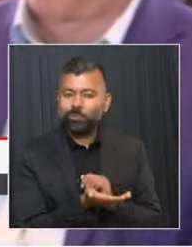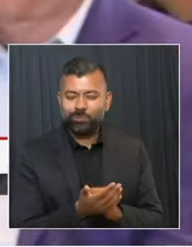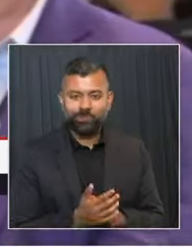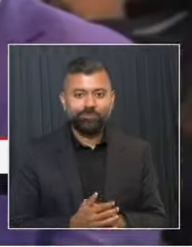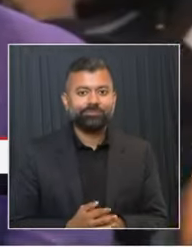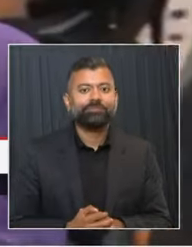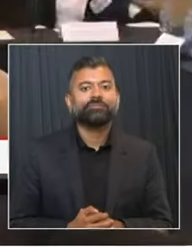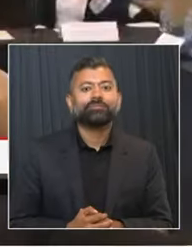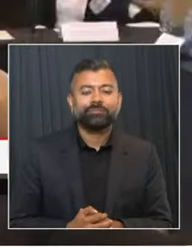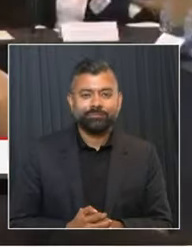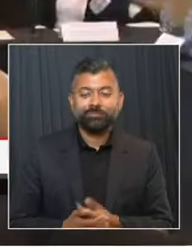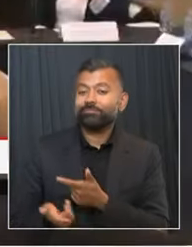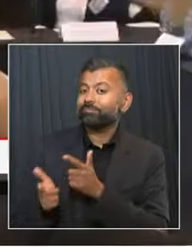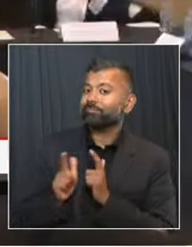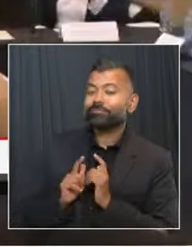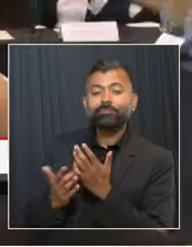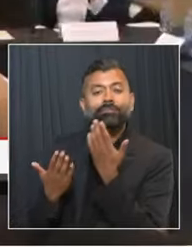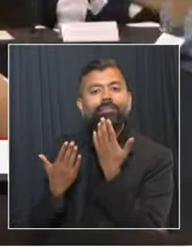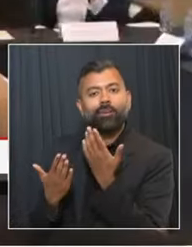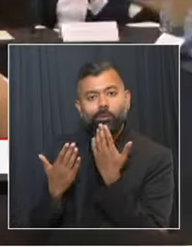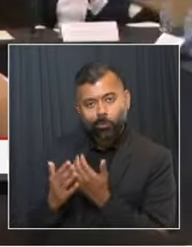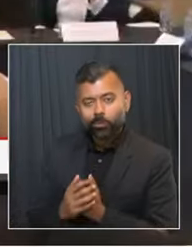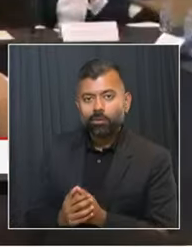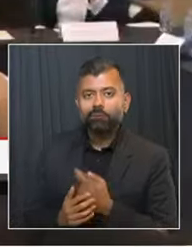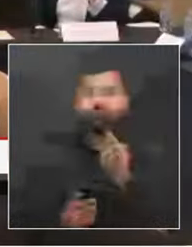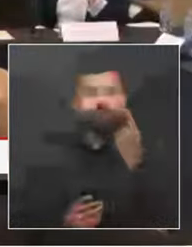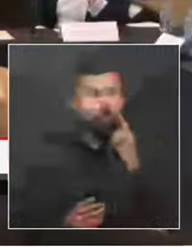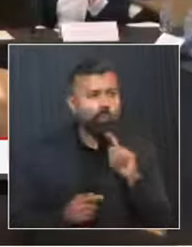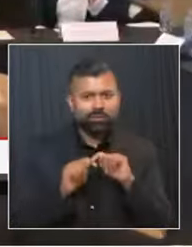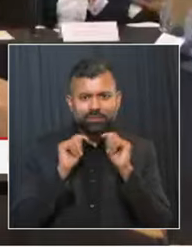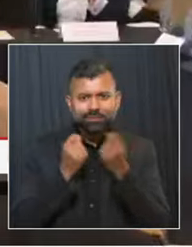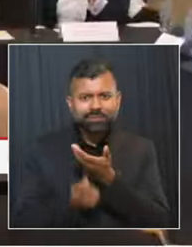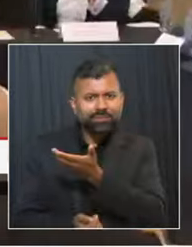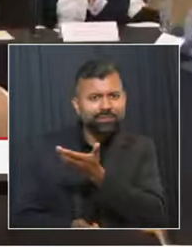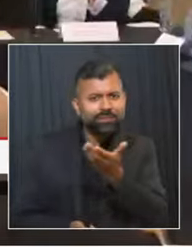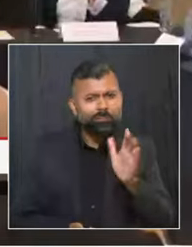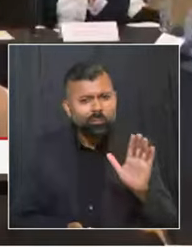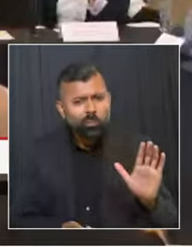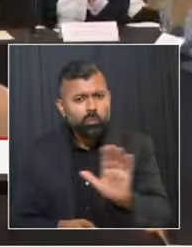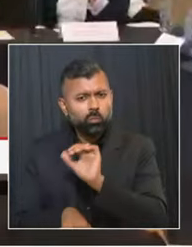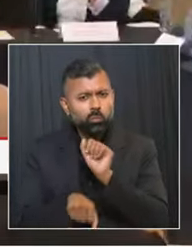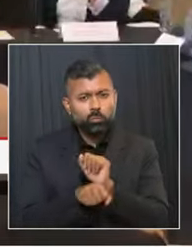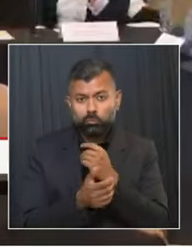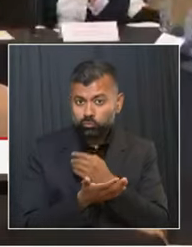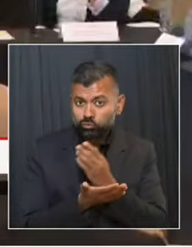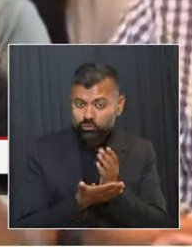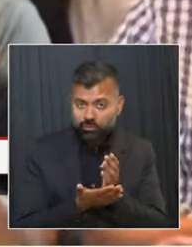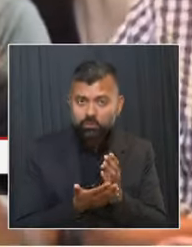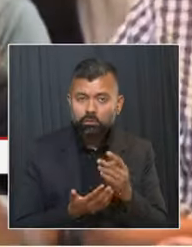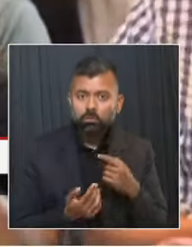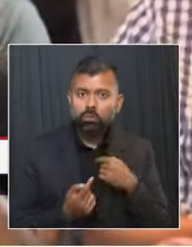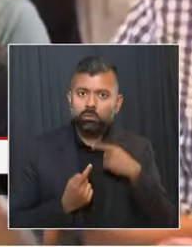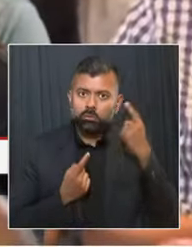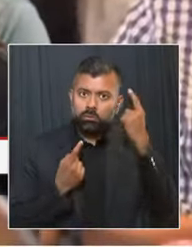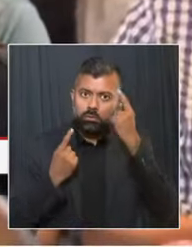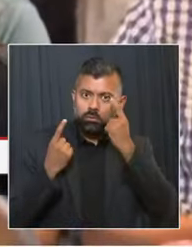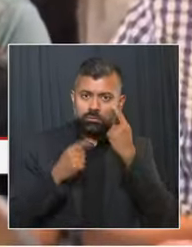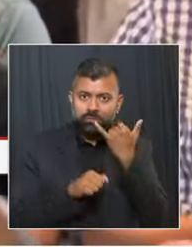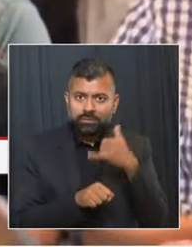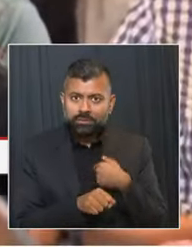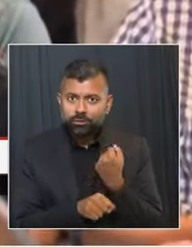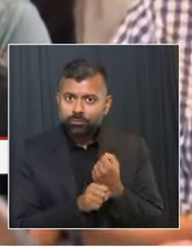entire team for this budget. When I thought about this year's budget and kind of looking through these slides